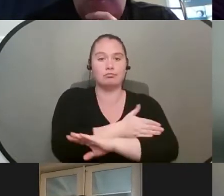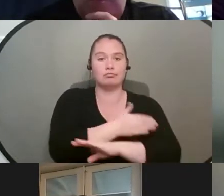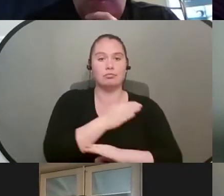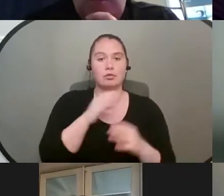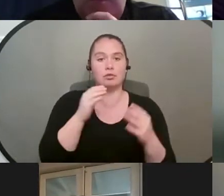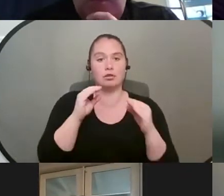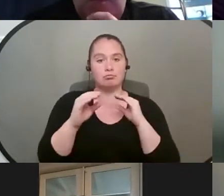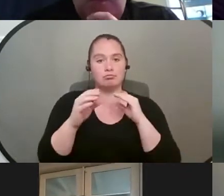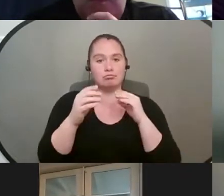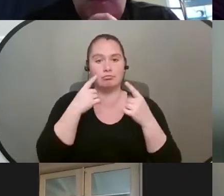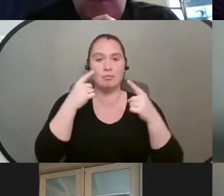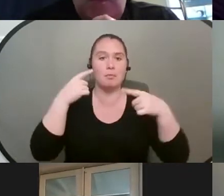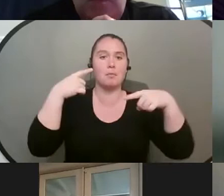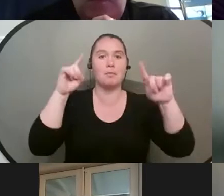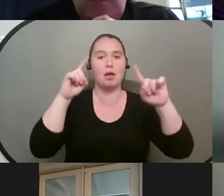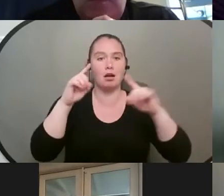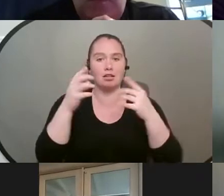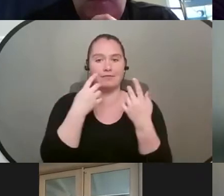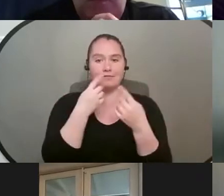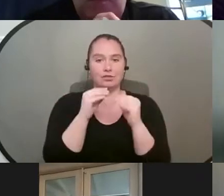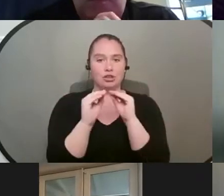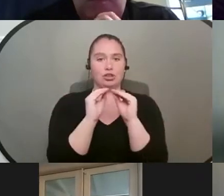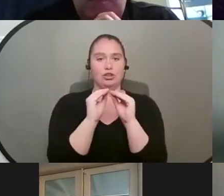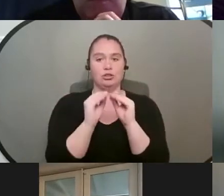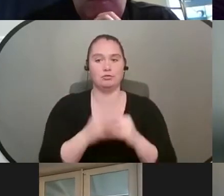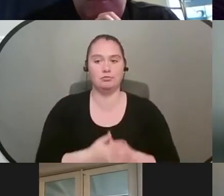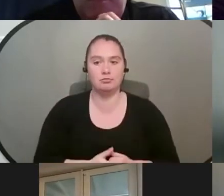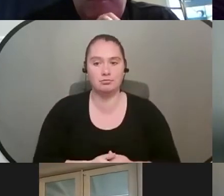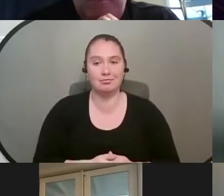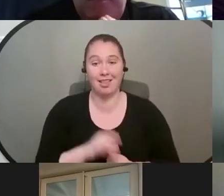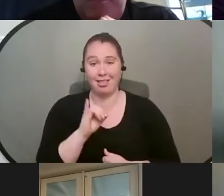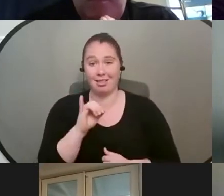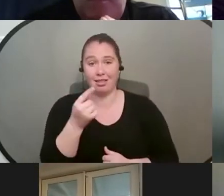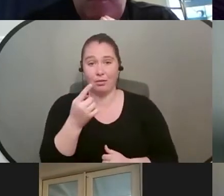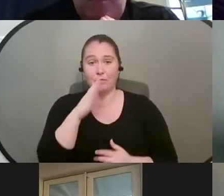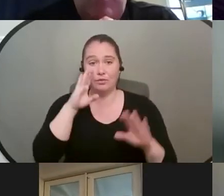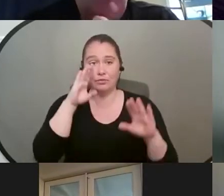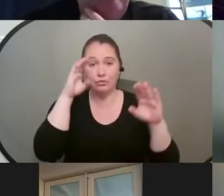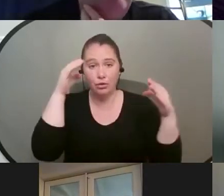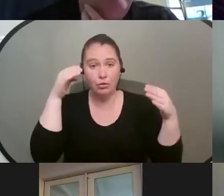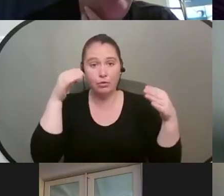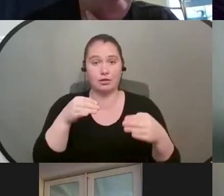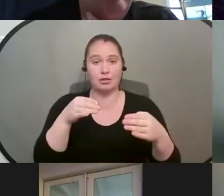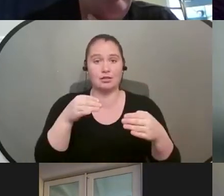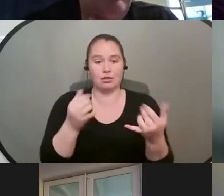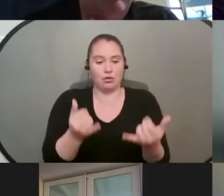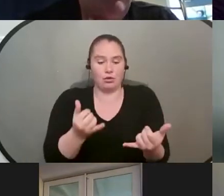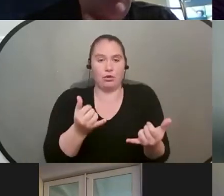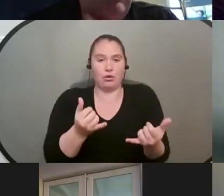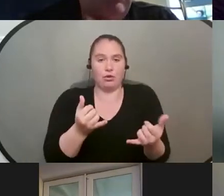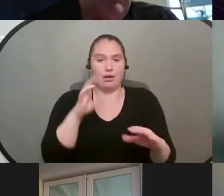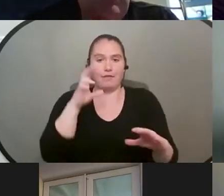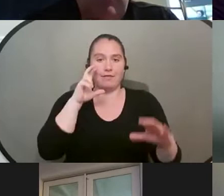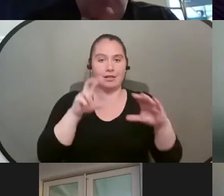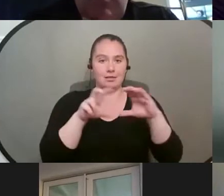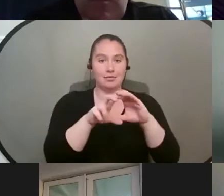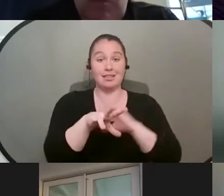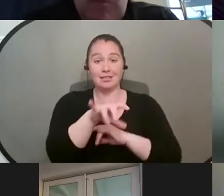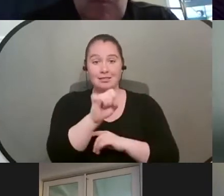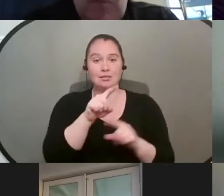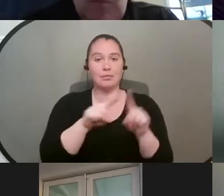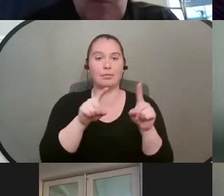efficiency. So that one really focuses about protecting the current investment, but also looking at